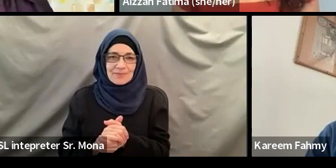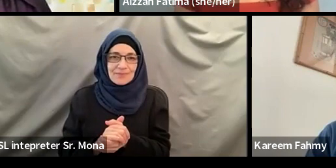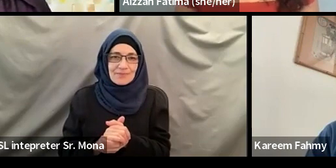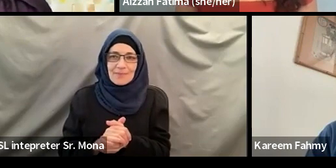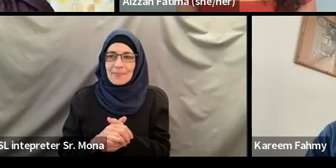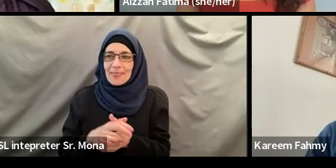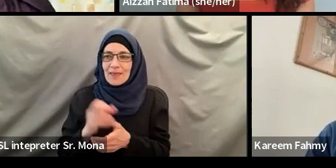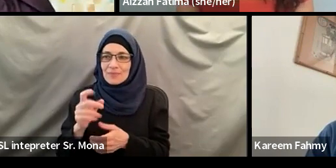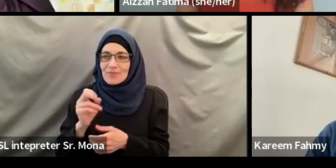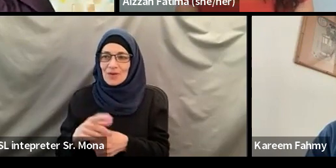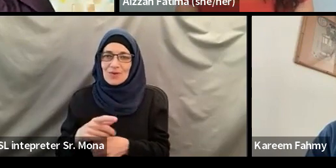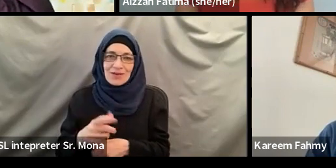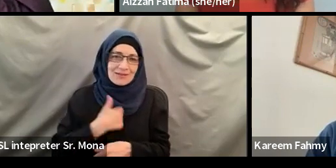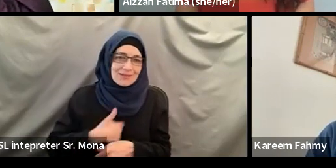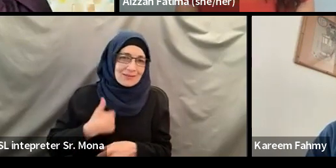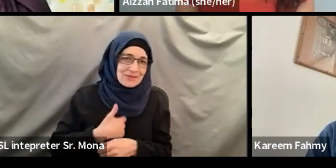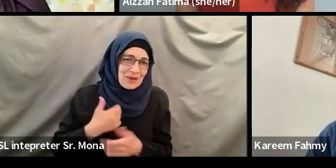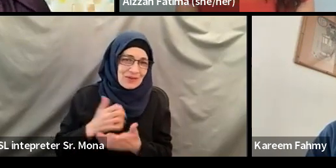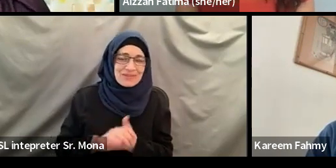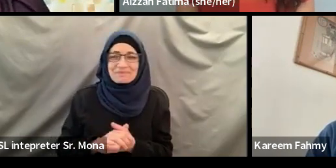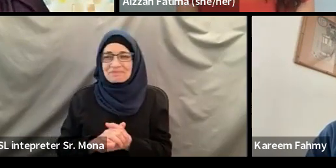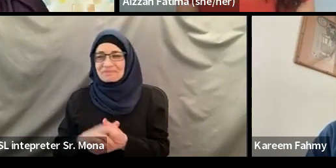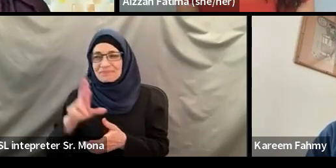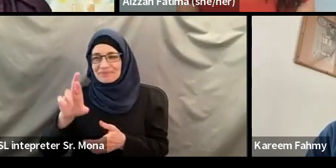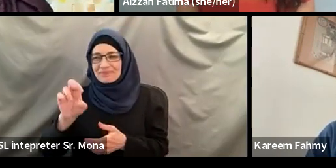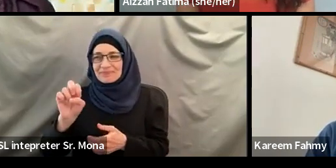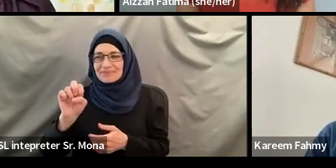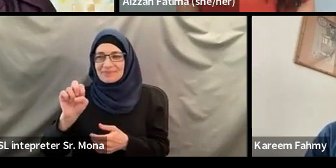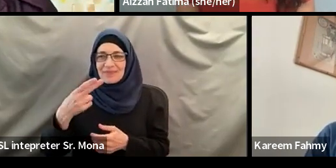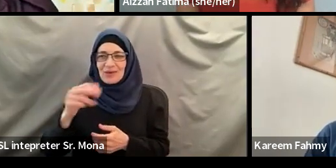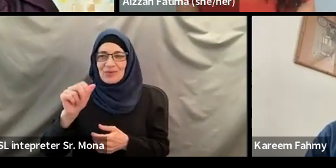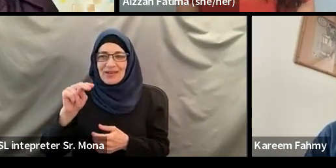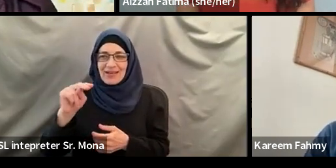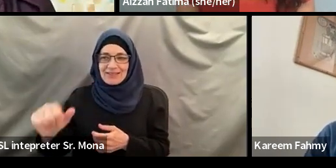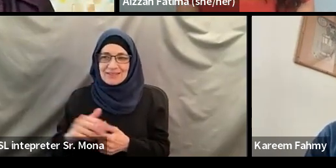Sorry, technologically disadvantaged right now.